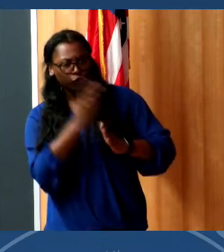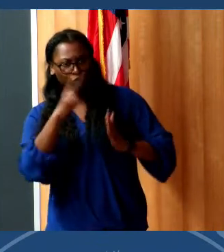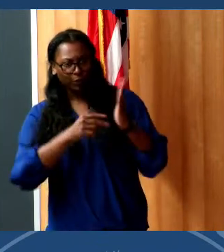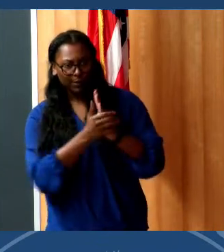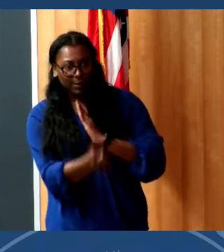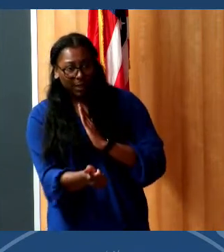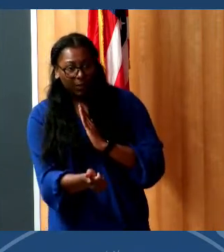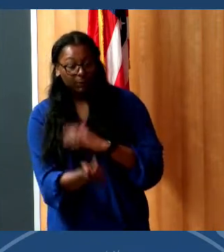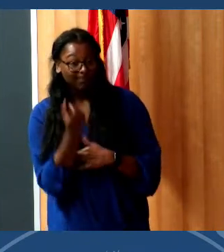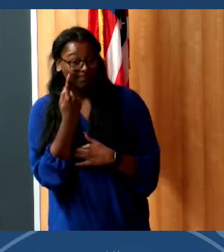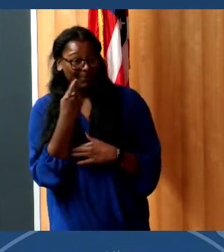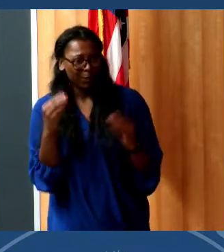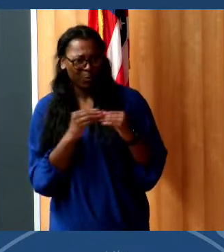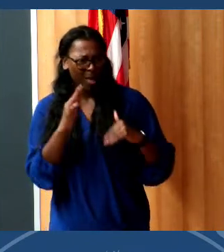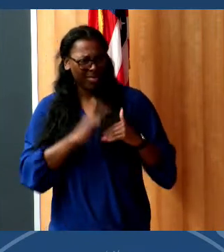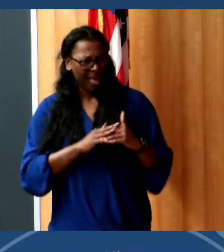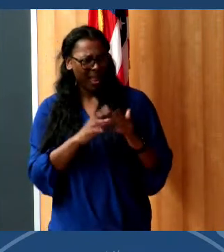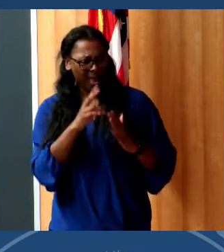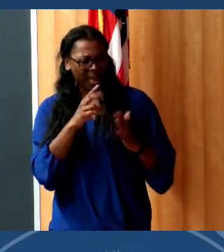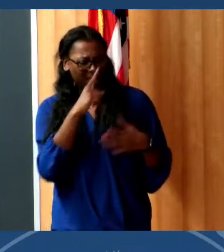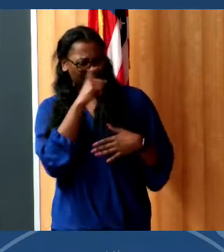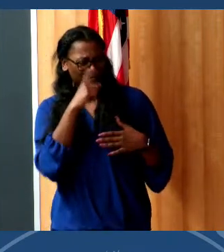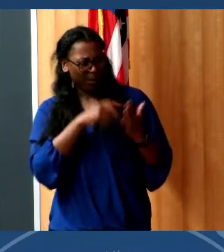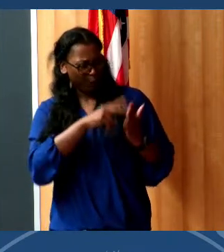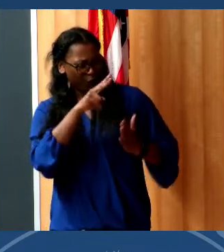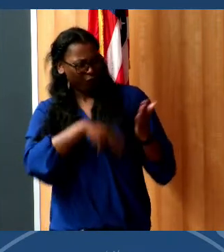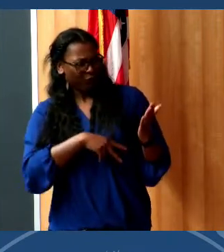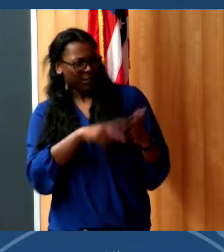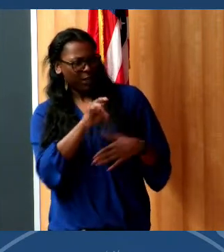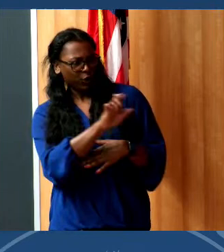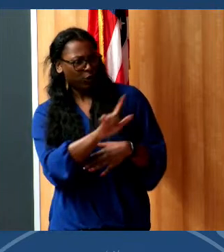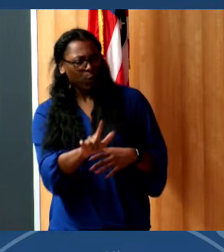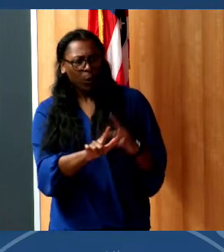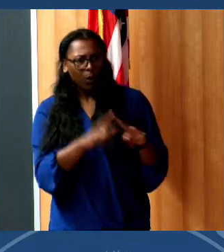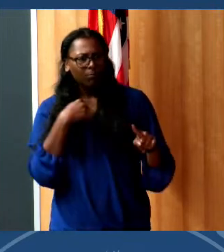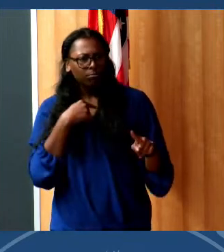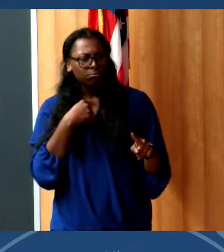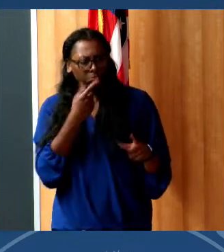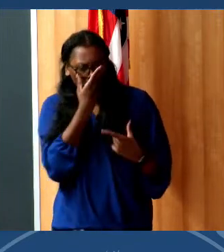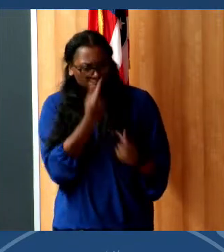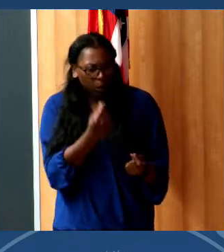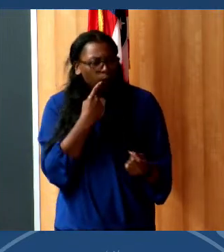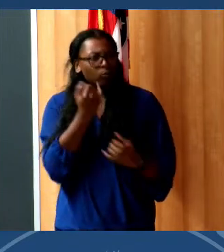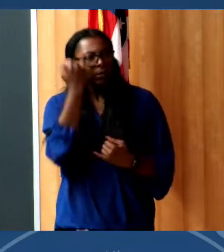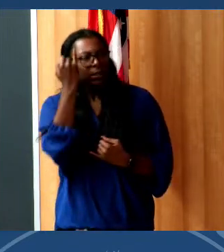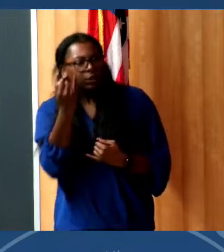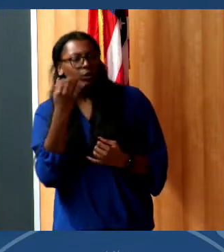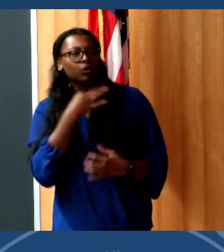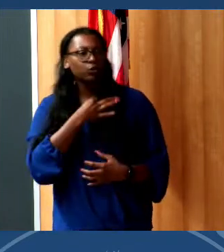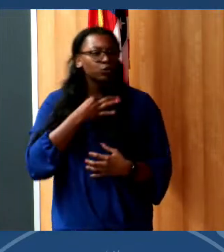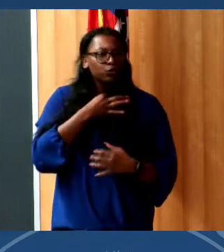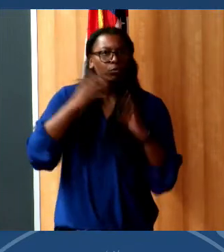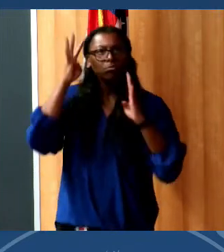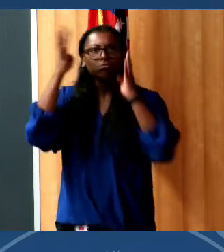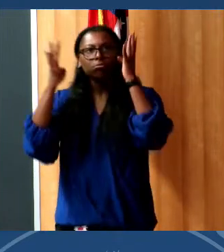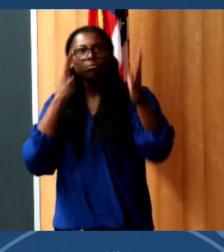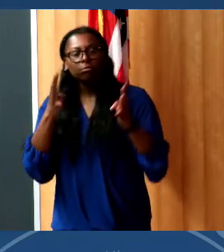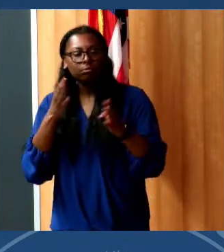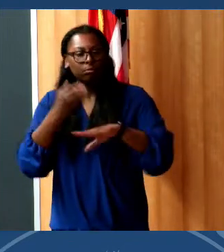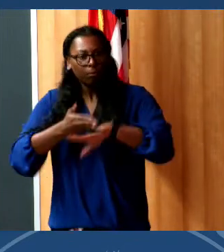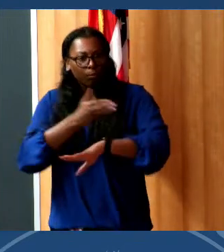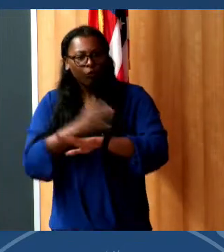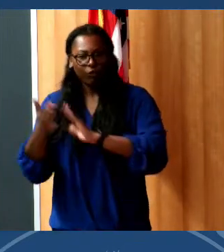summer enrichment tool. It was a bridge to creativity, curiosity, and intellectual growth. Giving